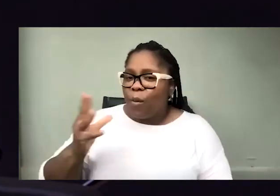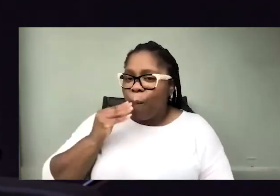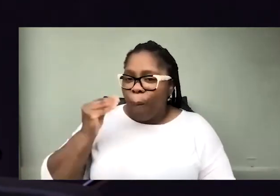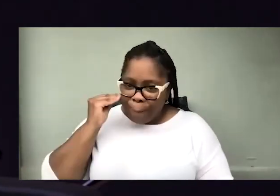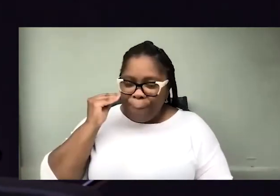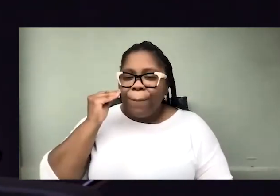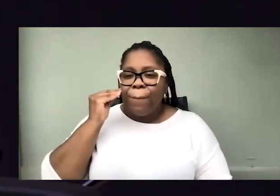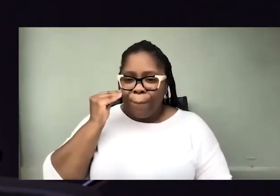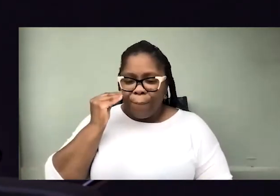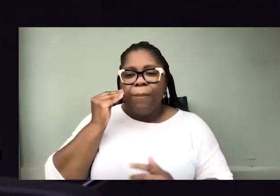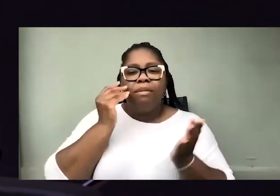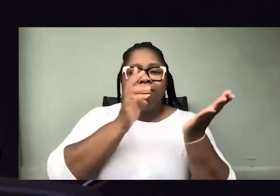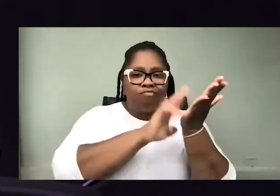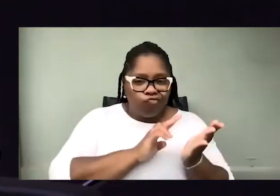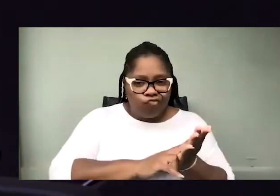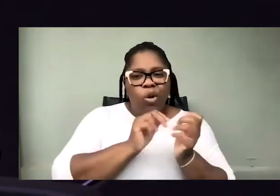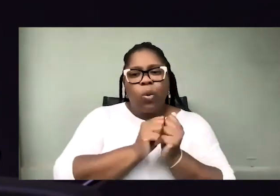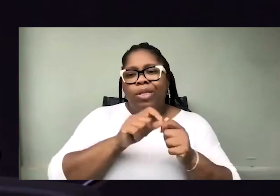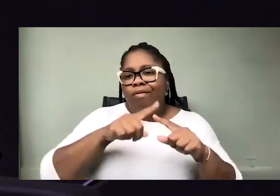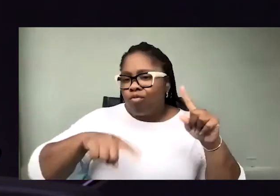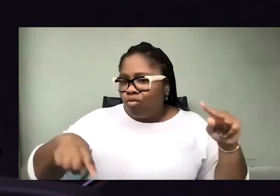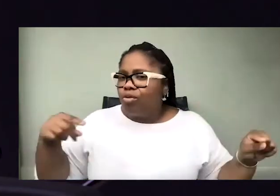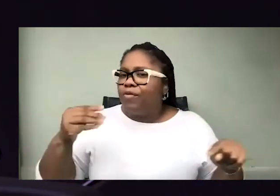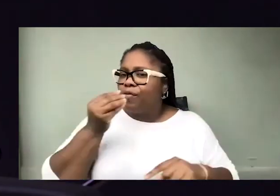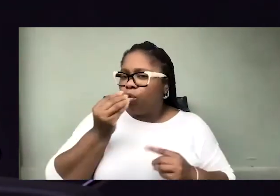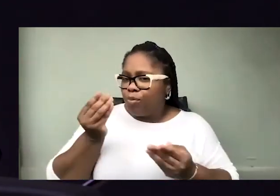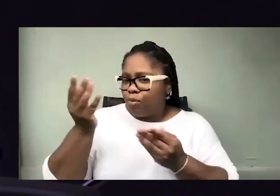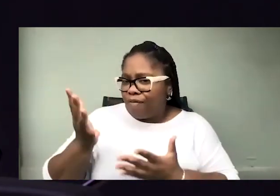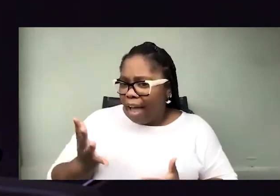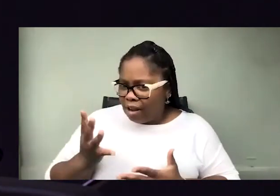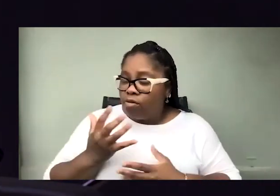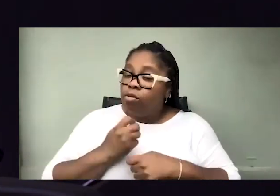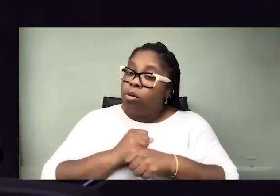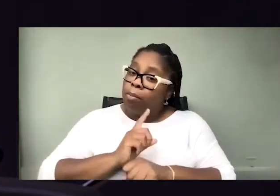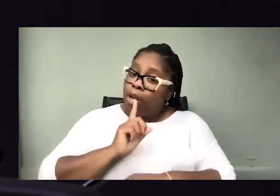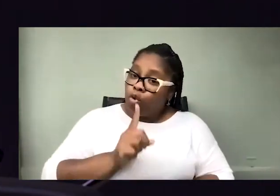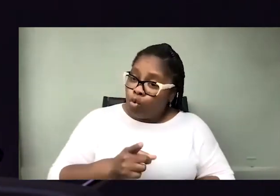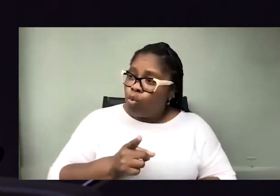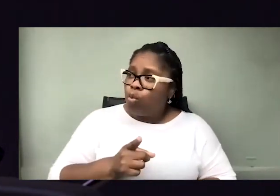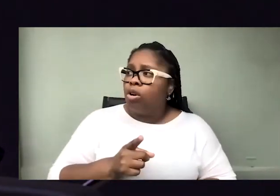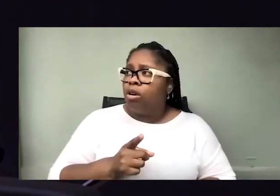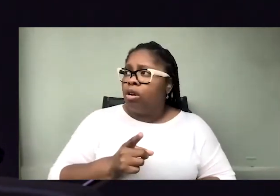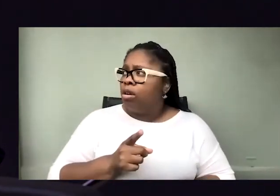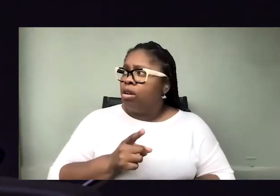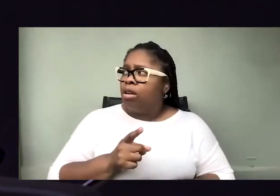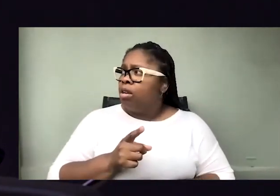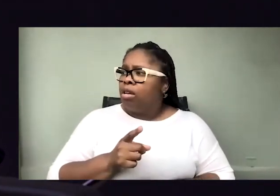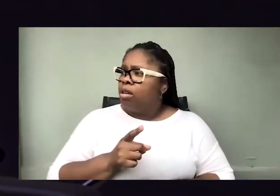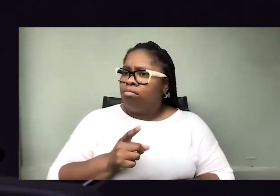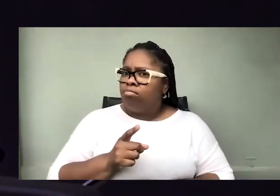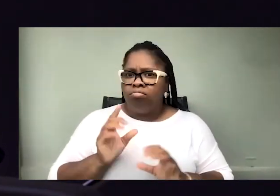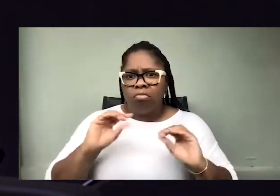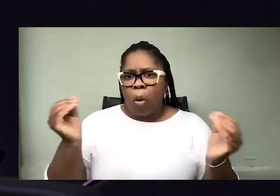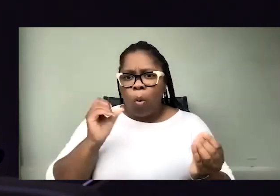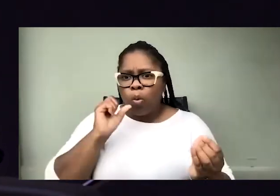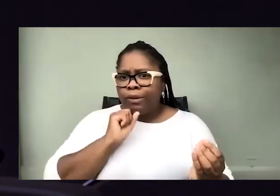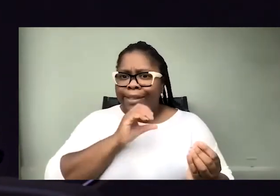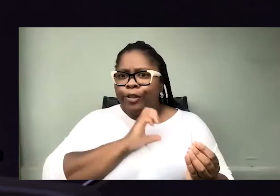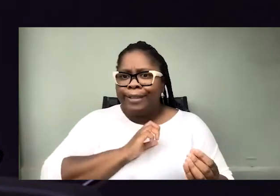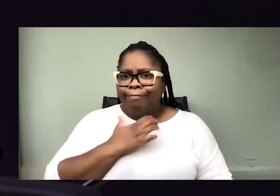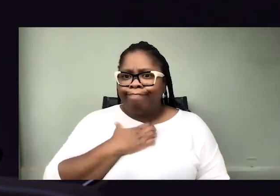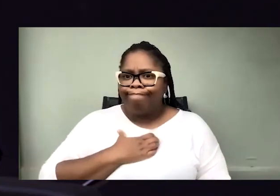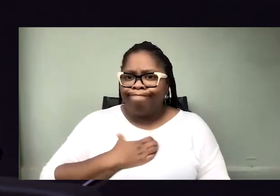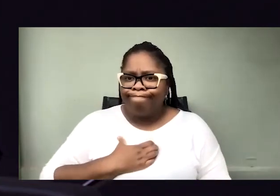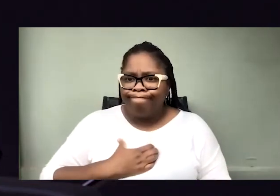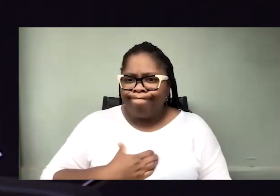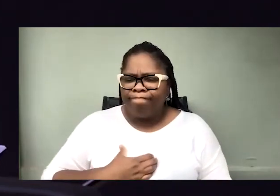through contracts with various food providers to make sure that we didn't have any senior go hungry and that